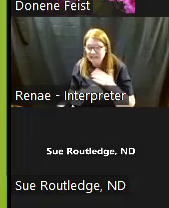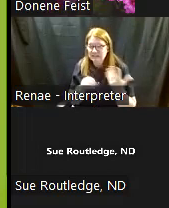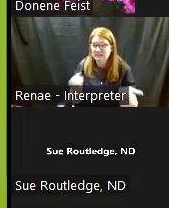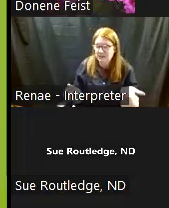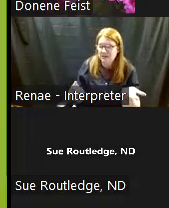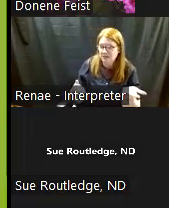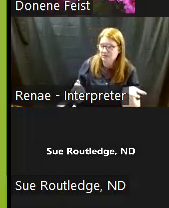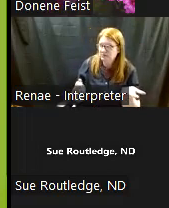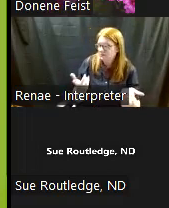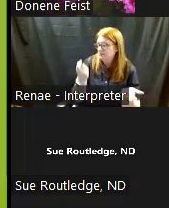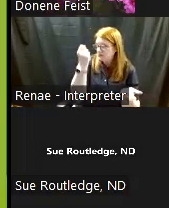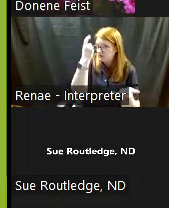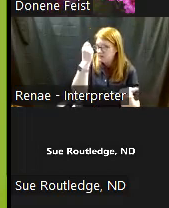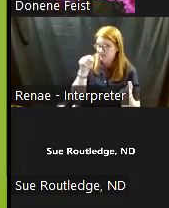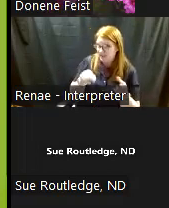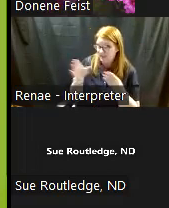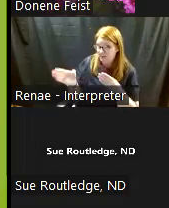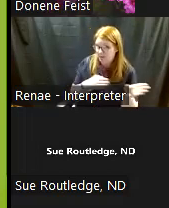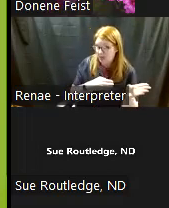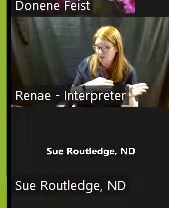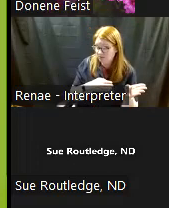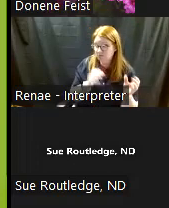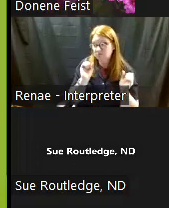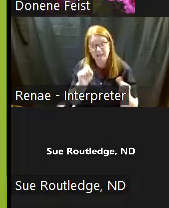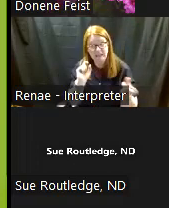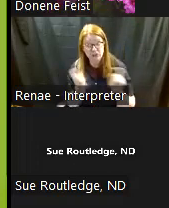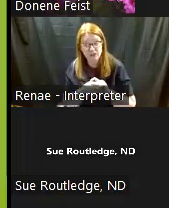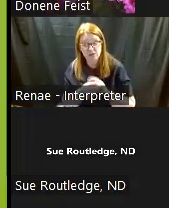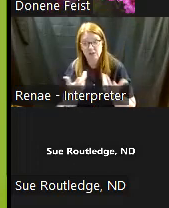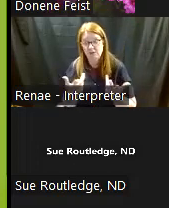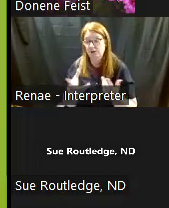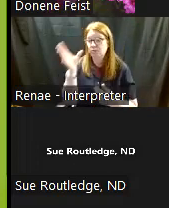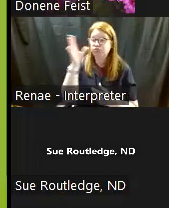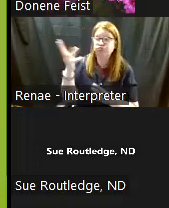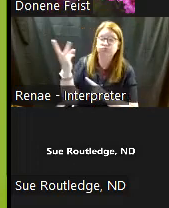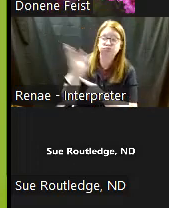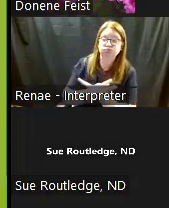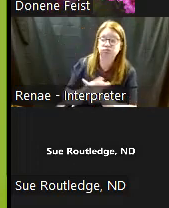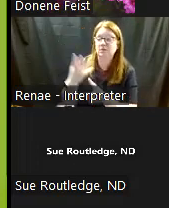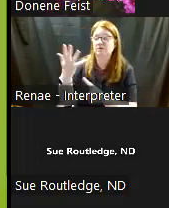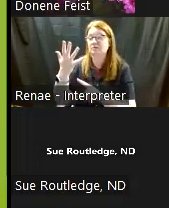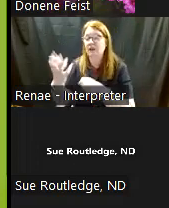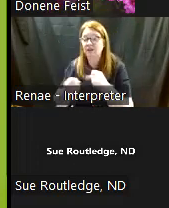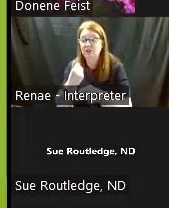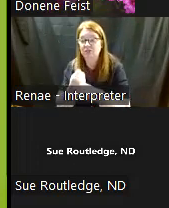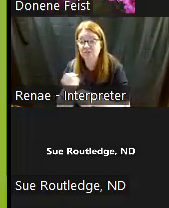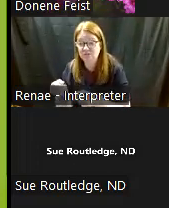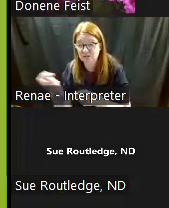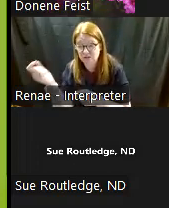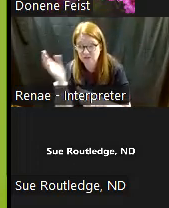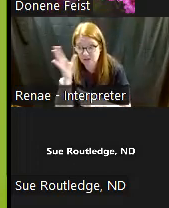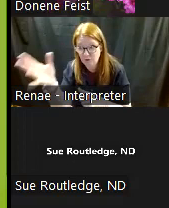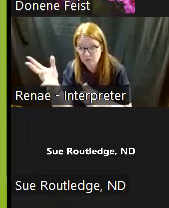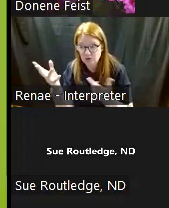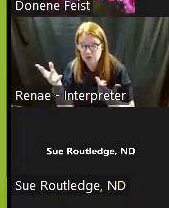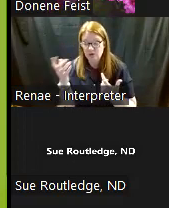the plan may change depending on what we're seeing in this next 6 months, or in a year or 5 years or whatever. If we start to see delays,